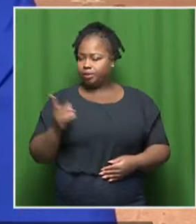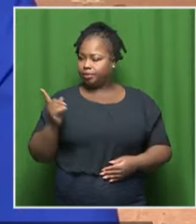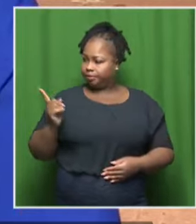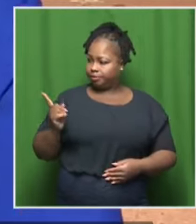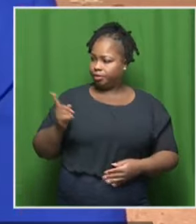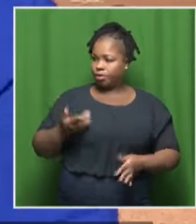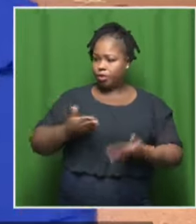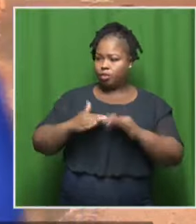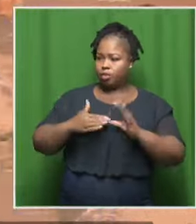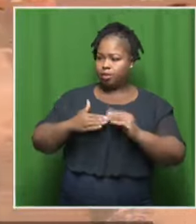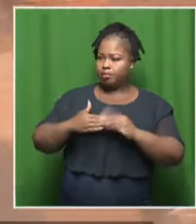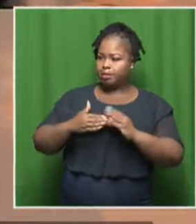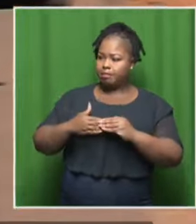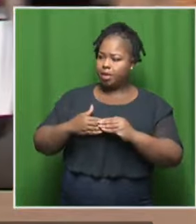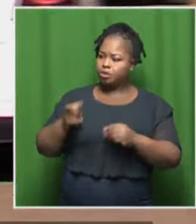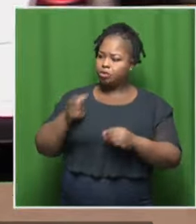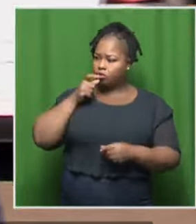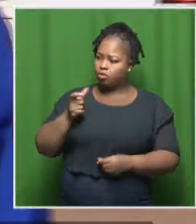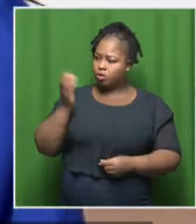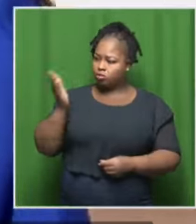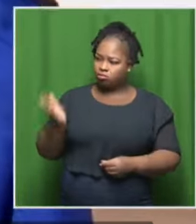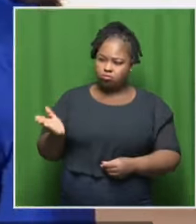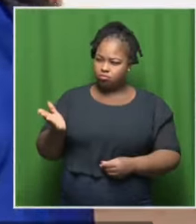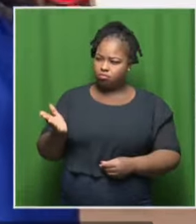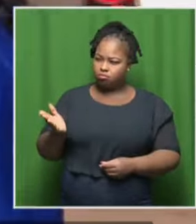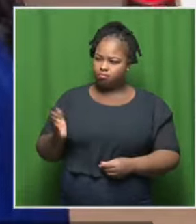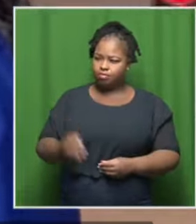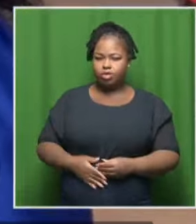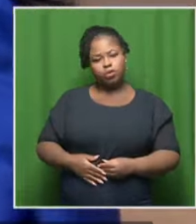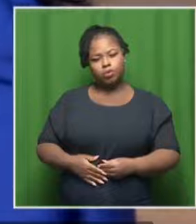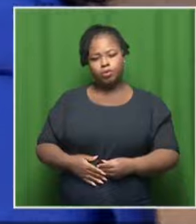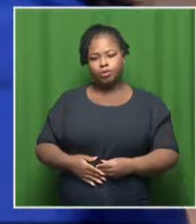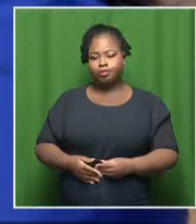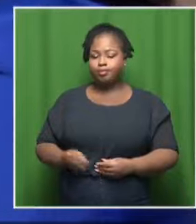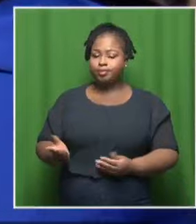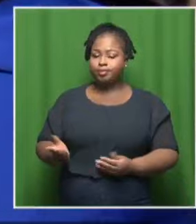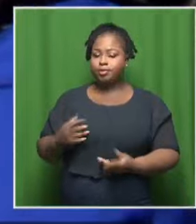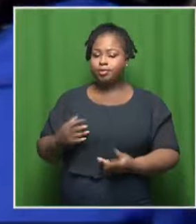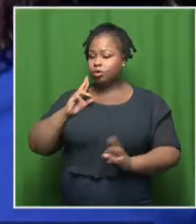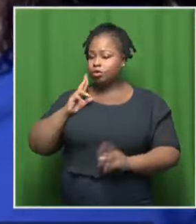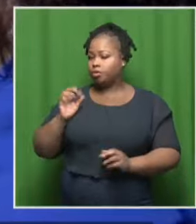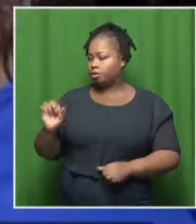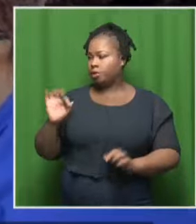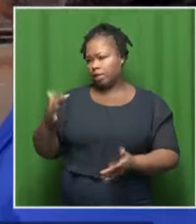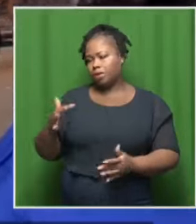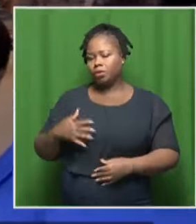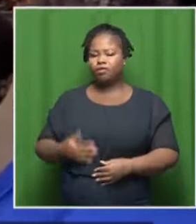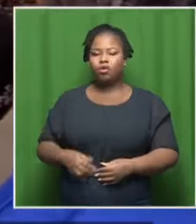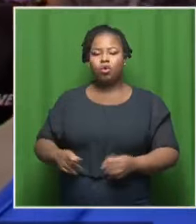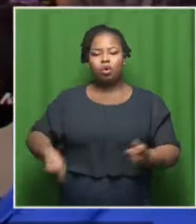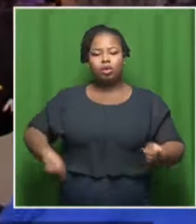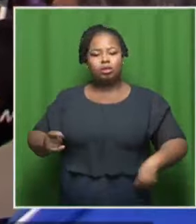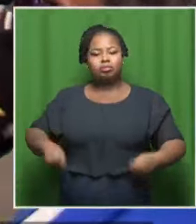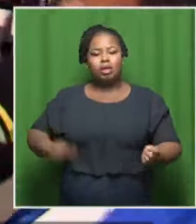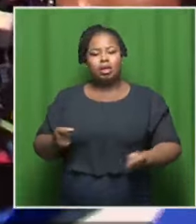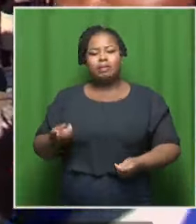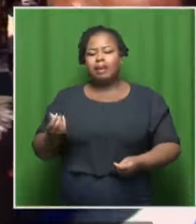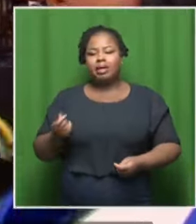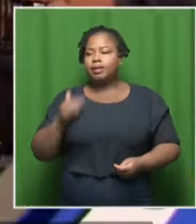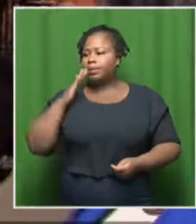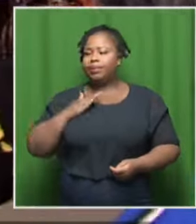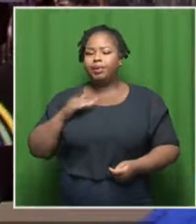member just to quickly reflect on exactly how she responds to, in particular, the under expenditure. I'm